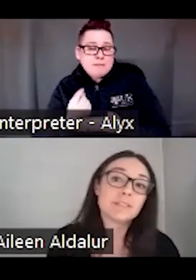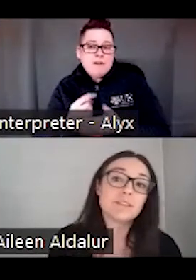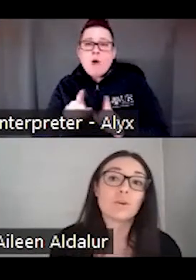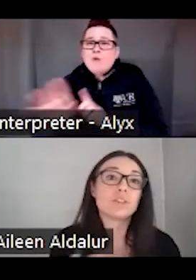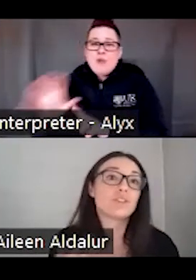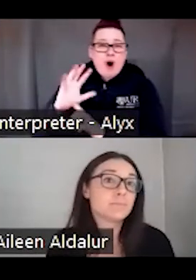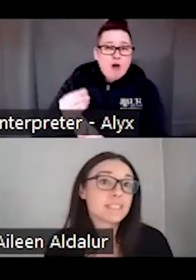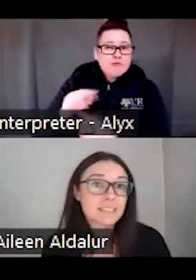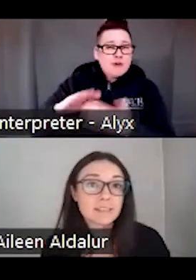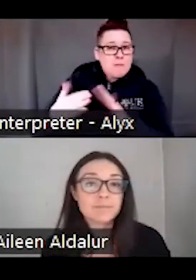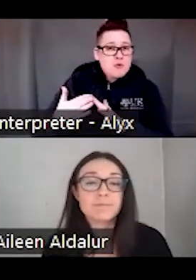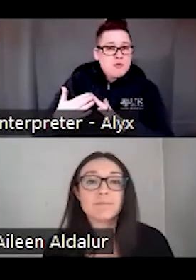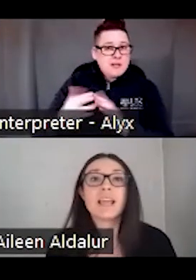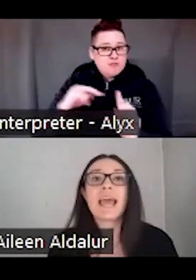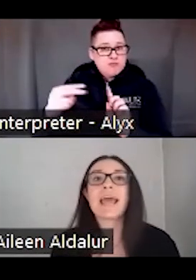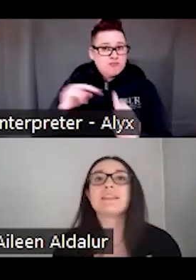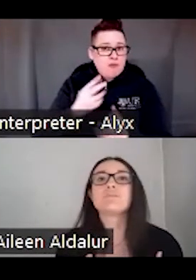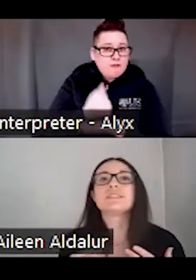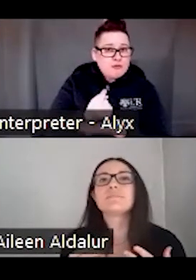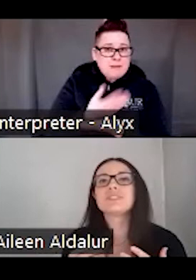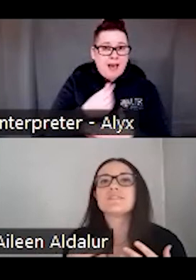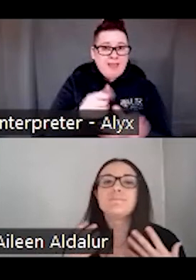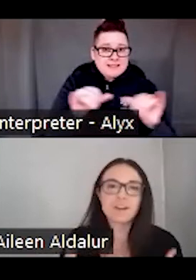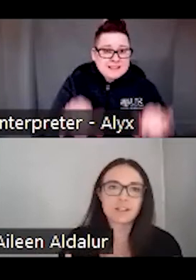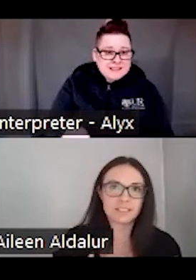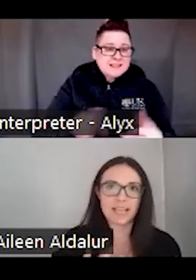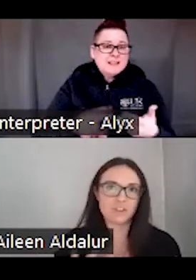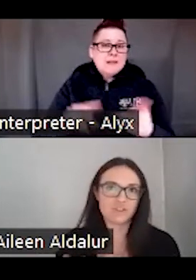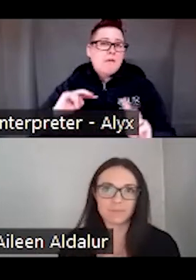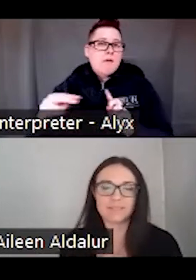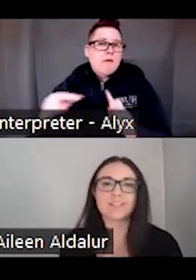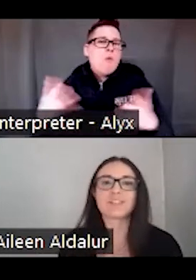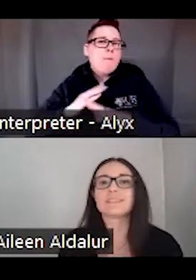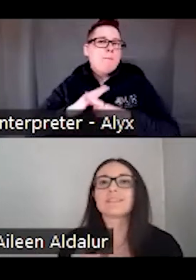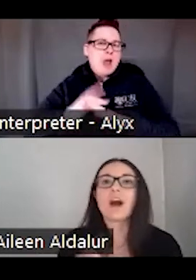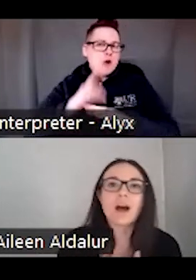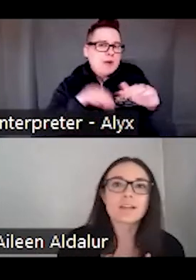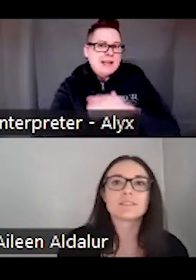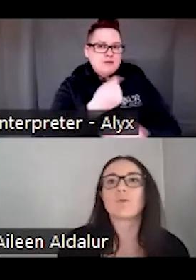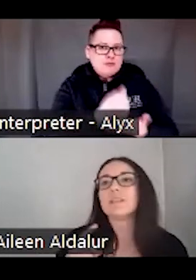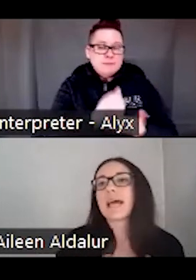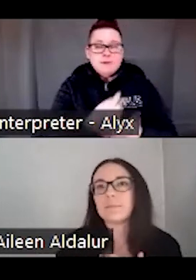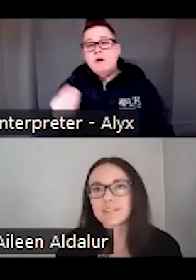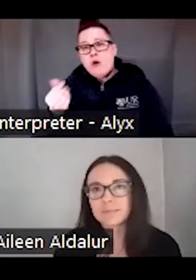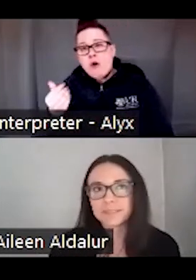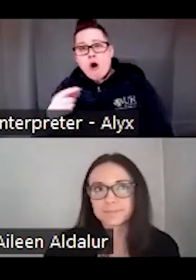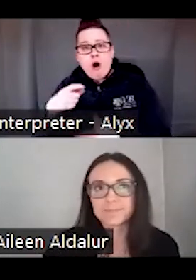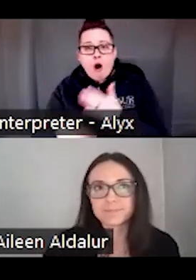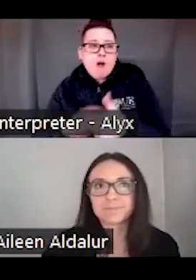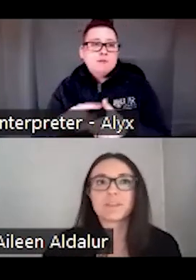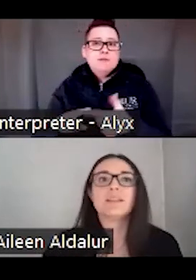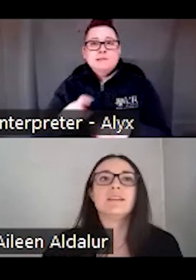about treatment or the treatment system, and their perceptions of barriers to getting treatment, such as cost or the time